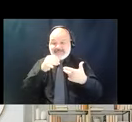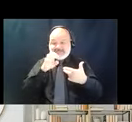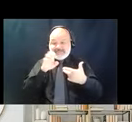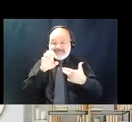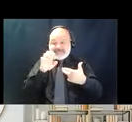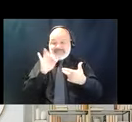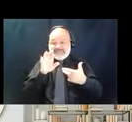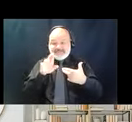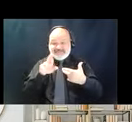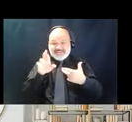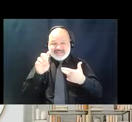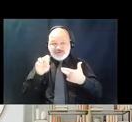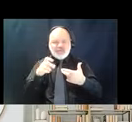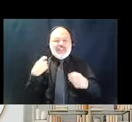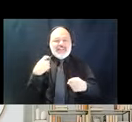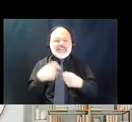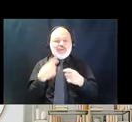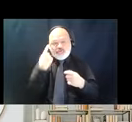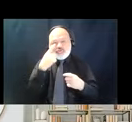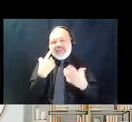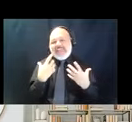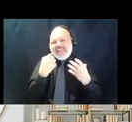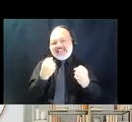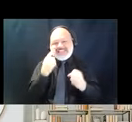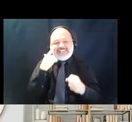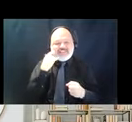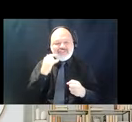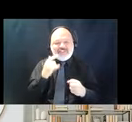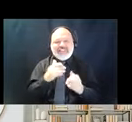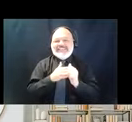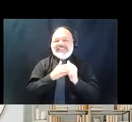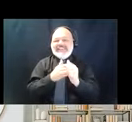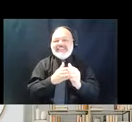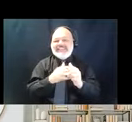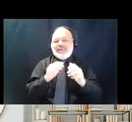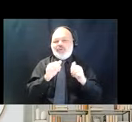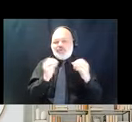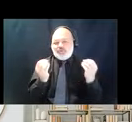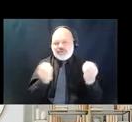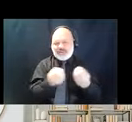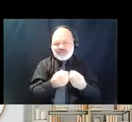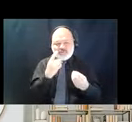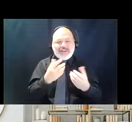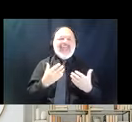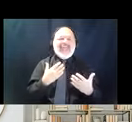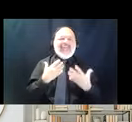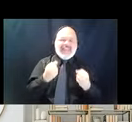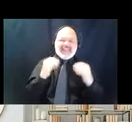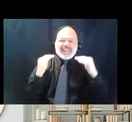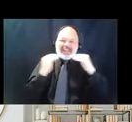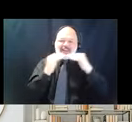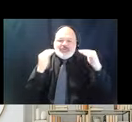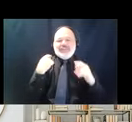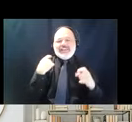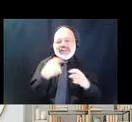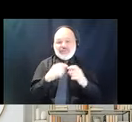the Latino Coalition for a Healthy California, a leading policy organization advocating for health equity of the Latino community. In